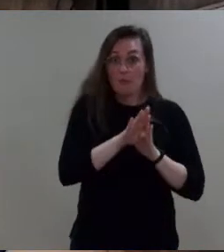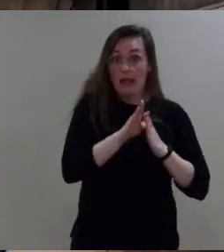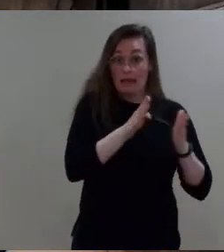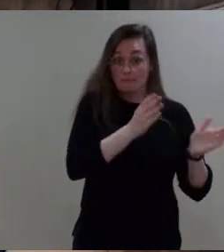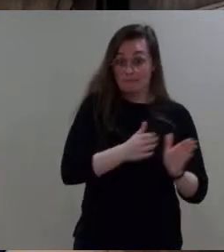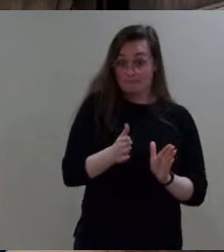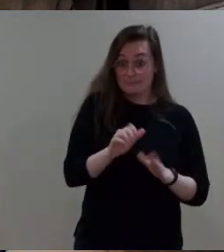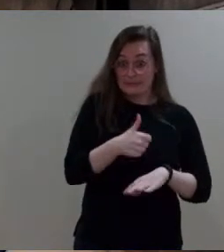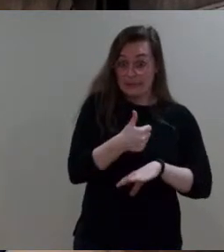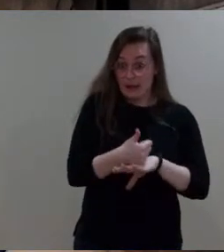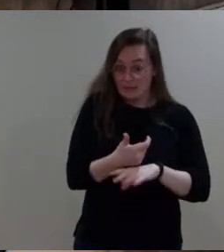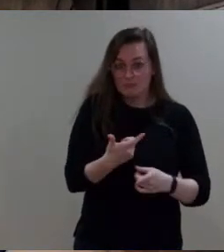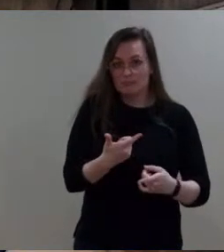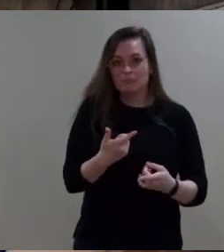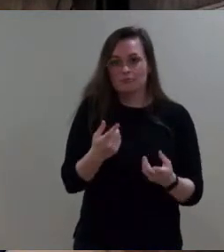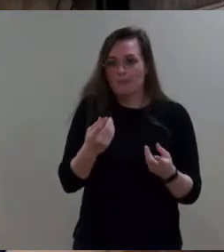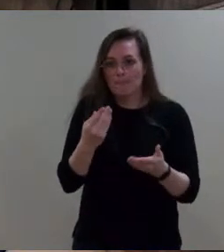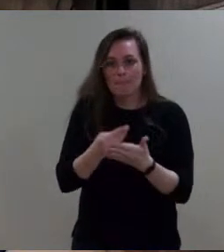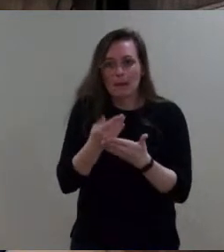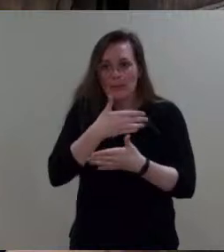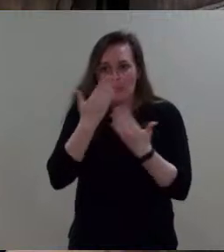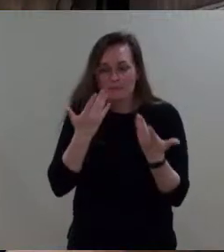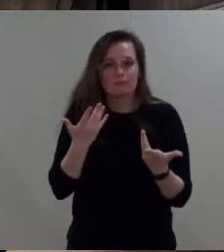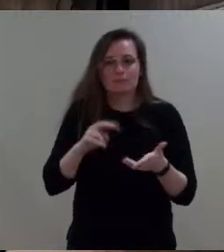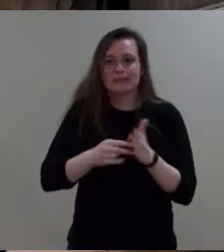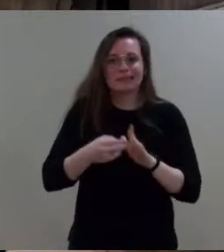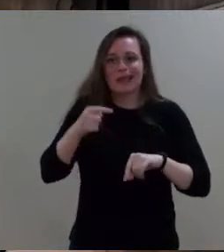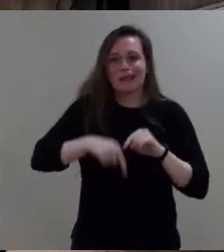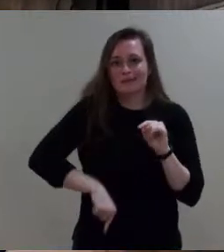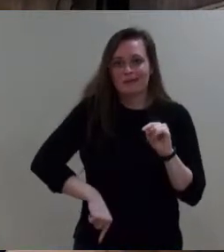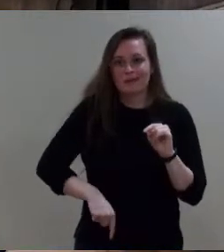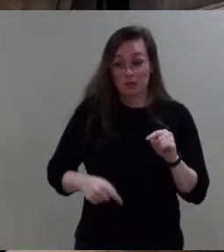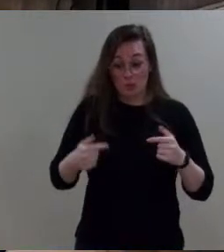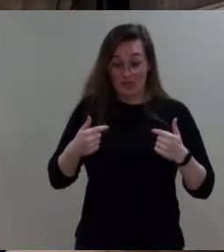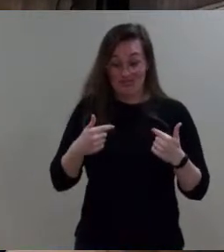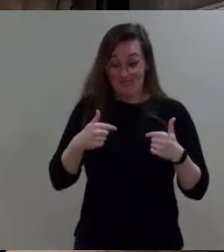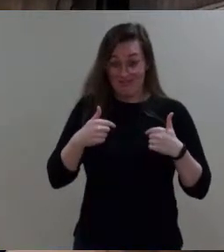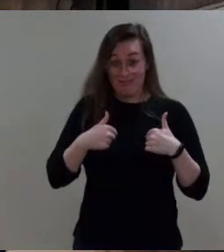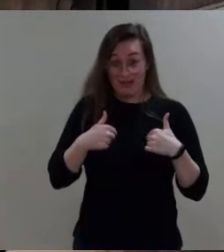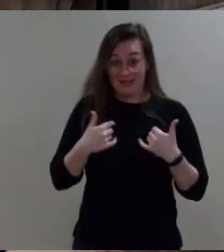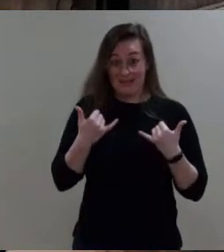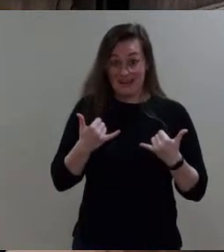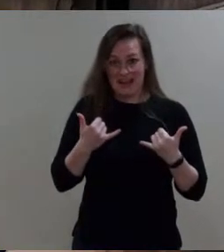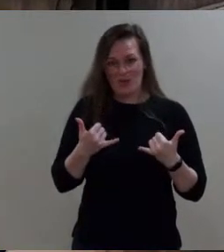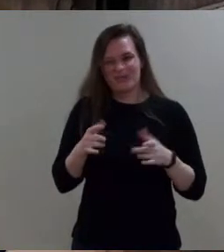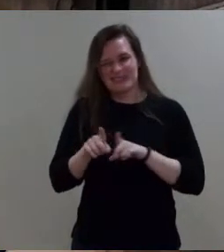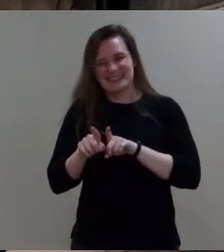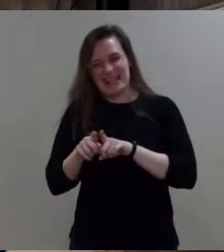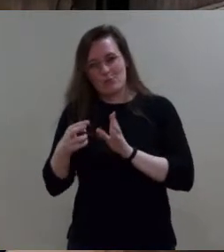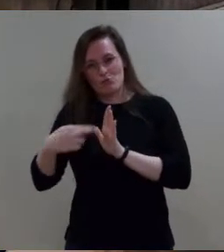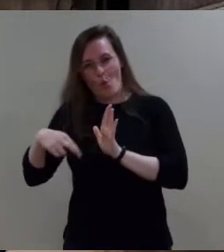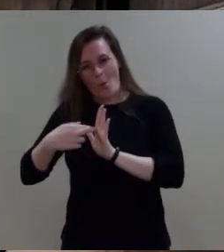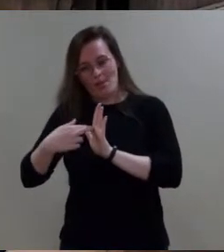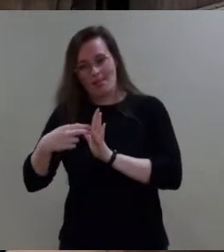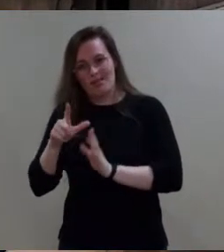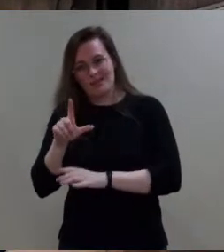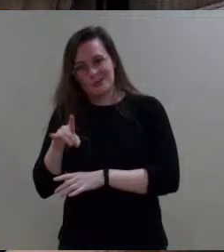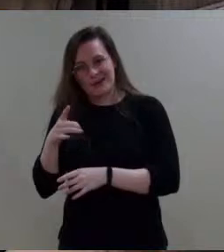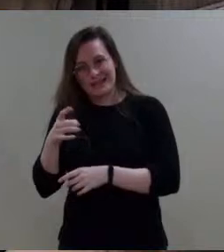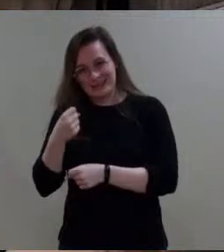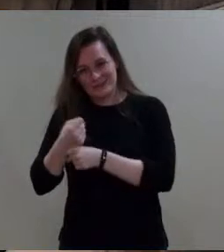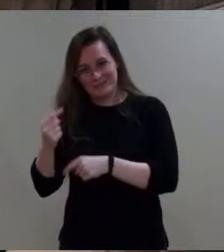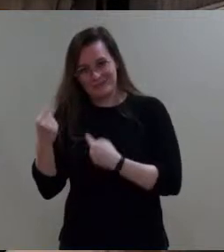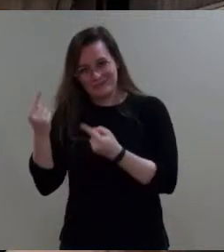in this role or a similar role for going on 28 years. It would have been when the pool breaks, you deal with fixing it, or